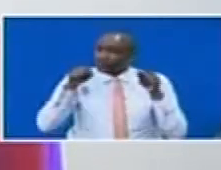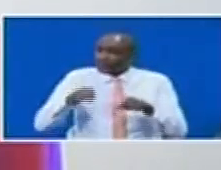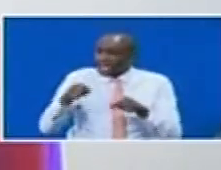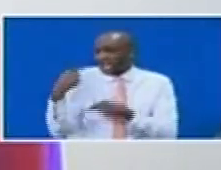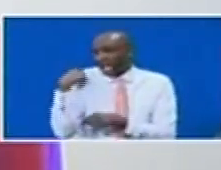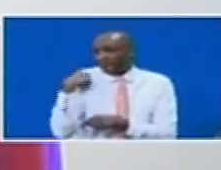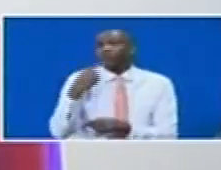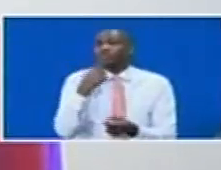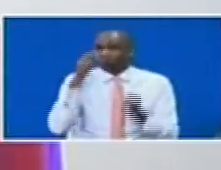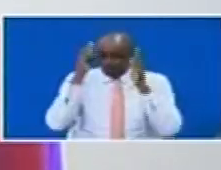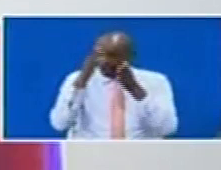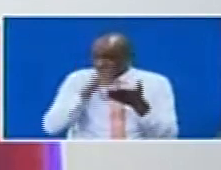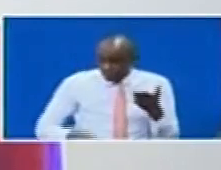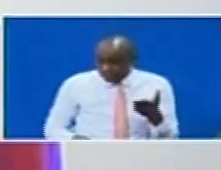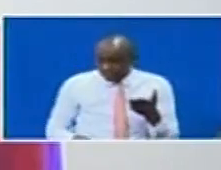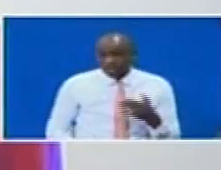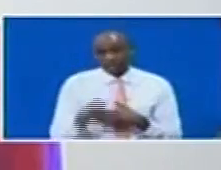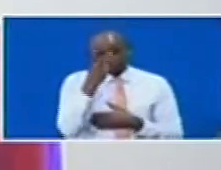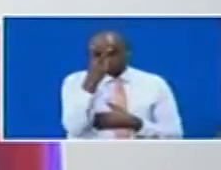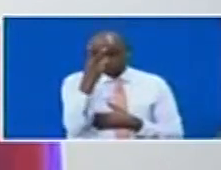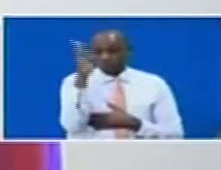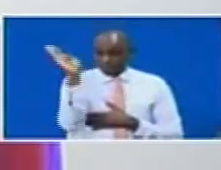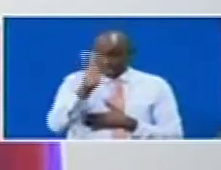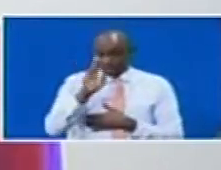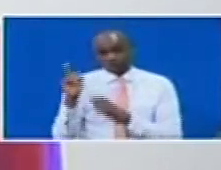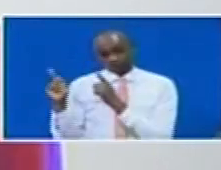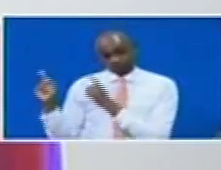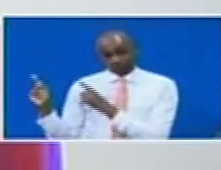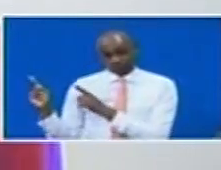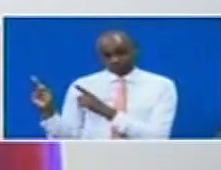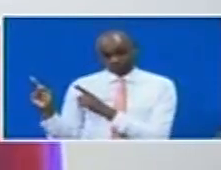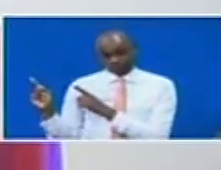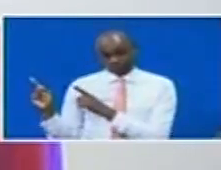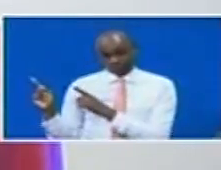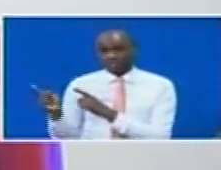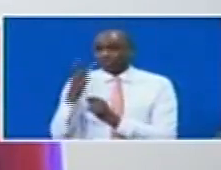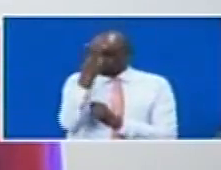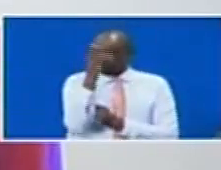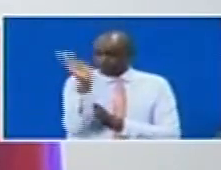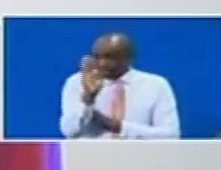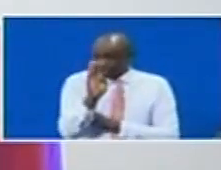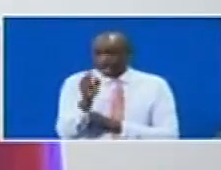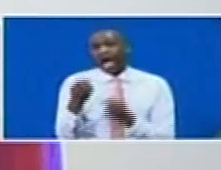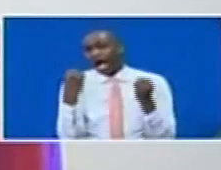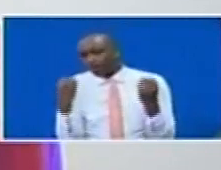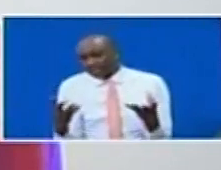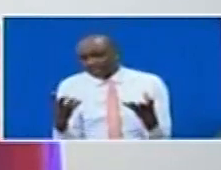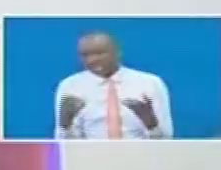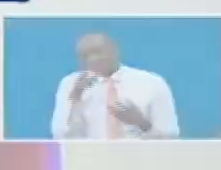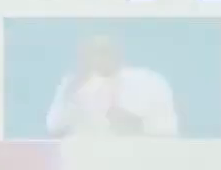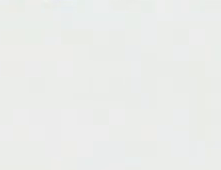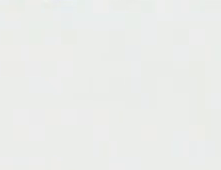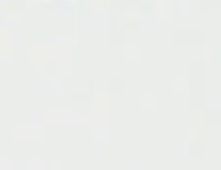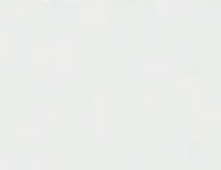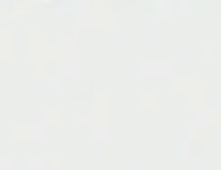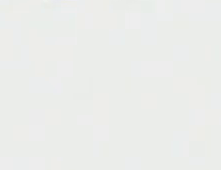that we'd like you to focus on is 2 billion shillings. Now, 2 billion is the amount in total, according